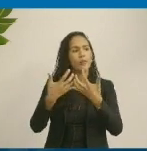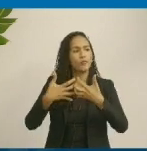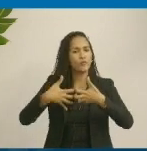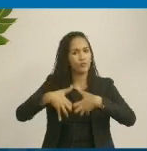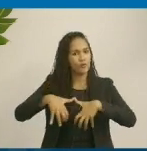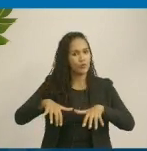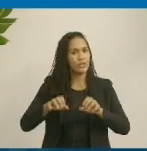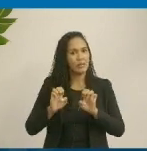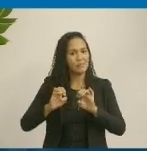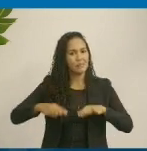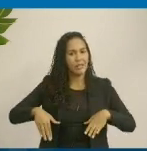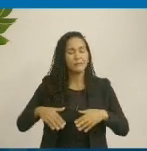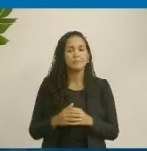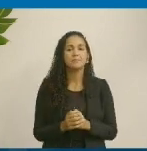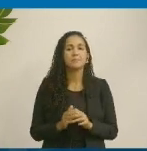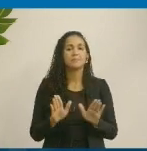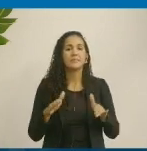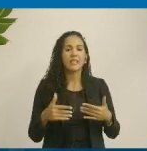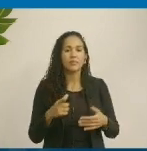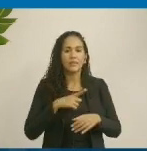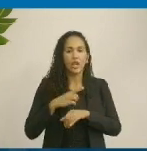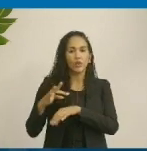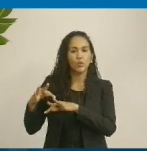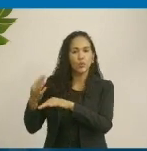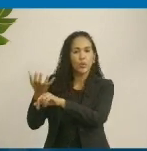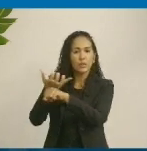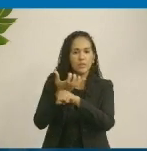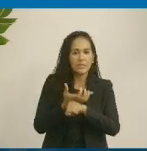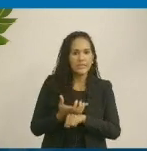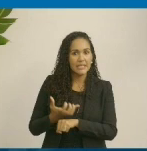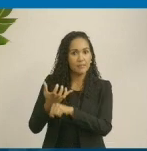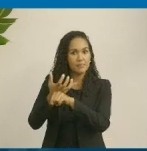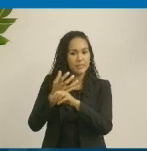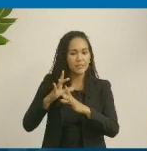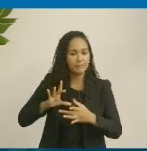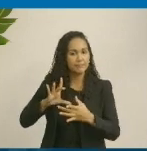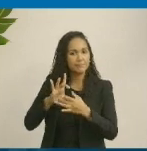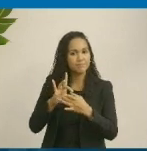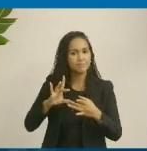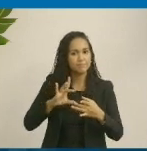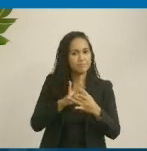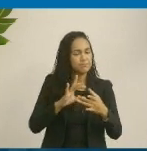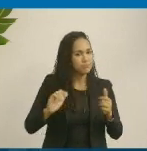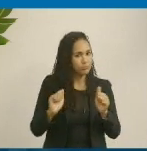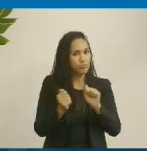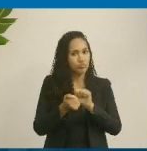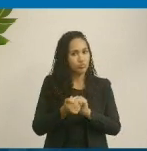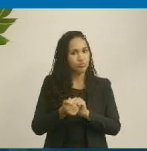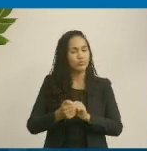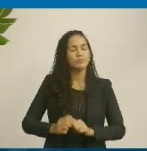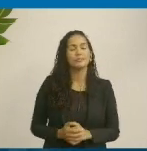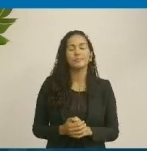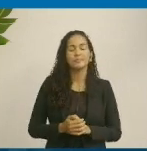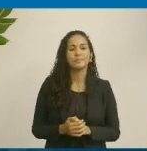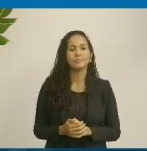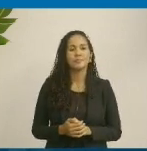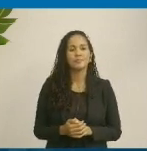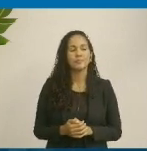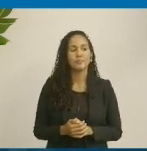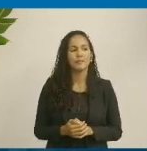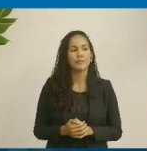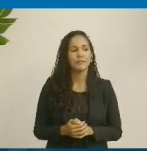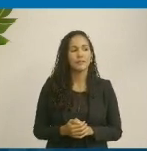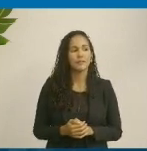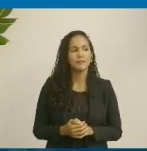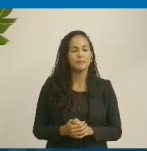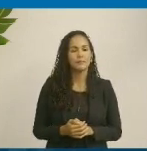the different disciplines. ICT is just the glue that brings together the different social sciences and